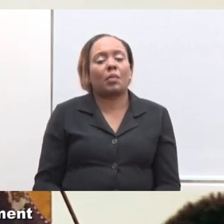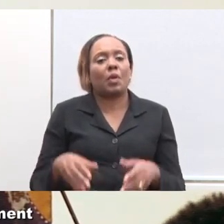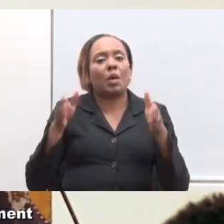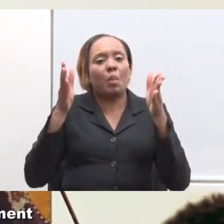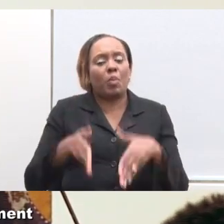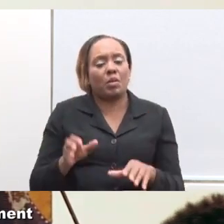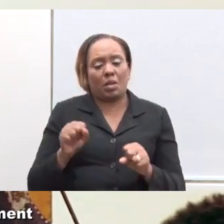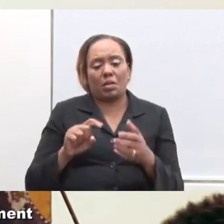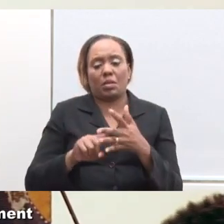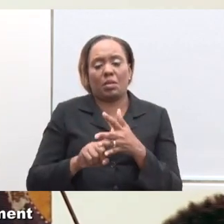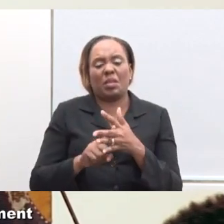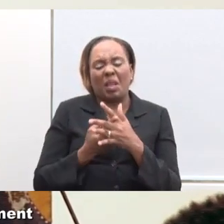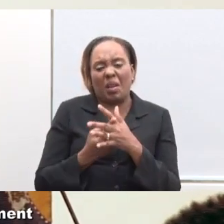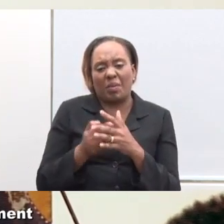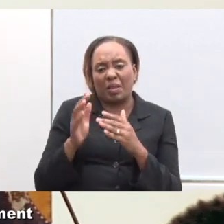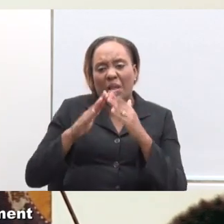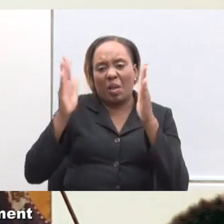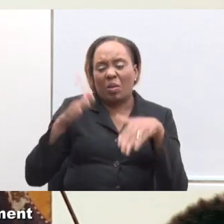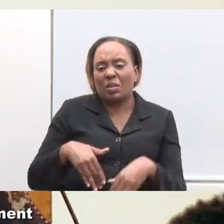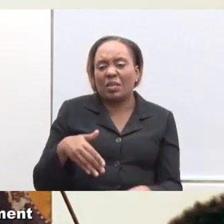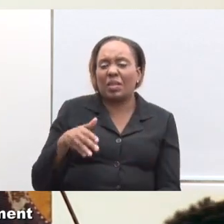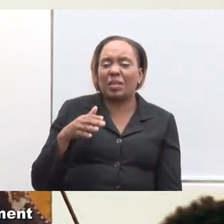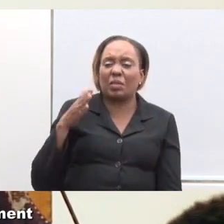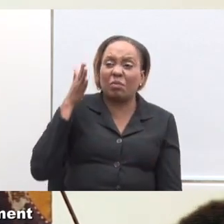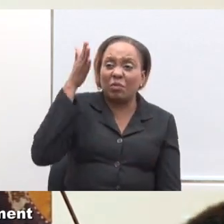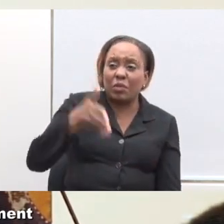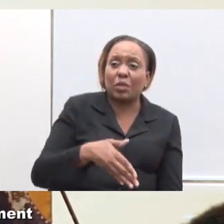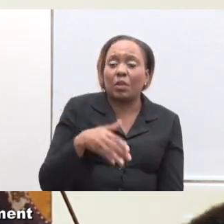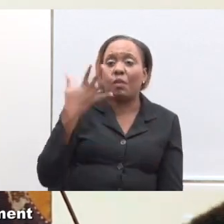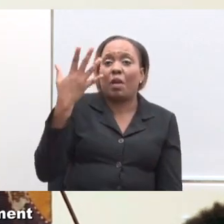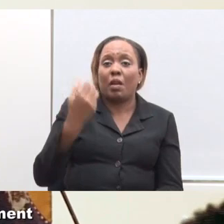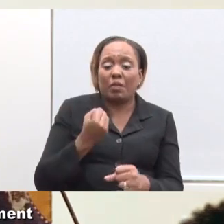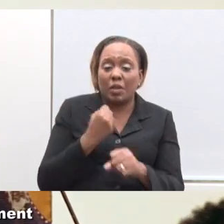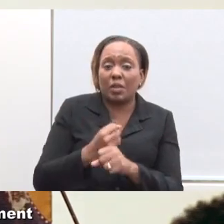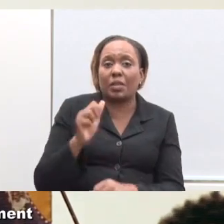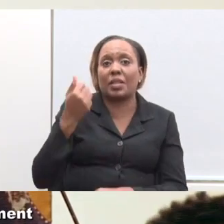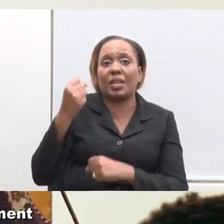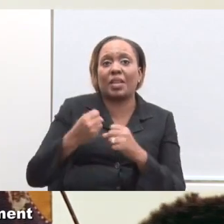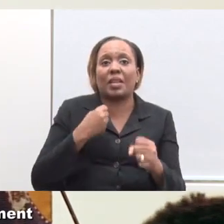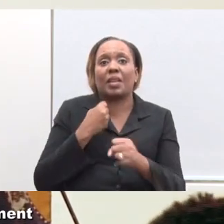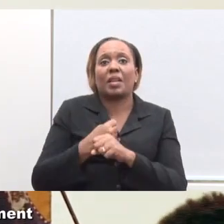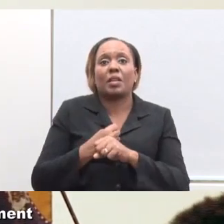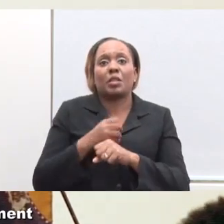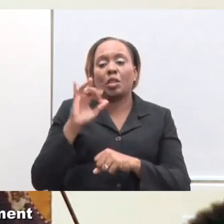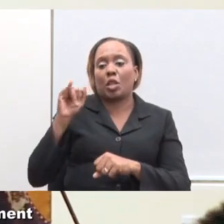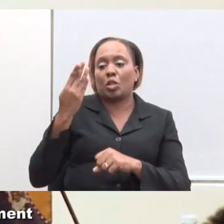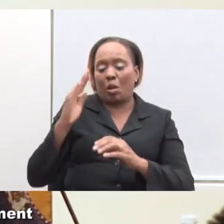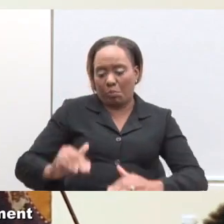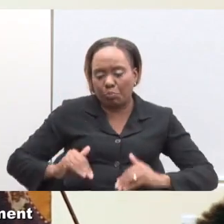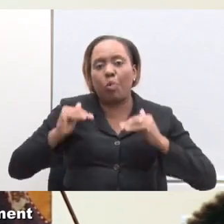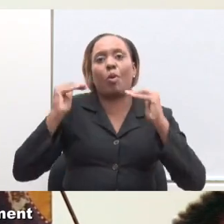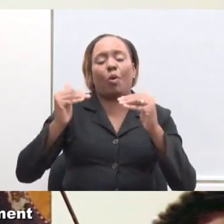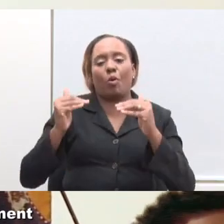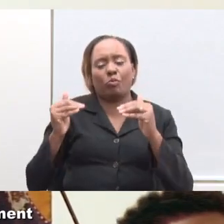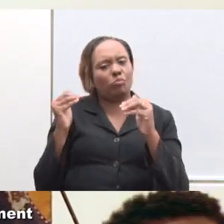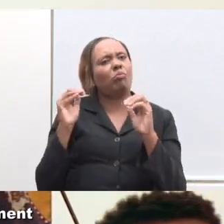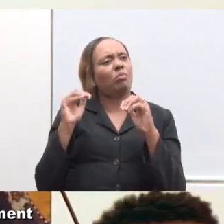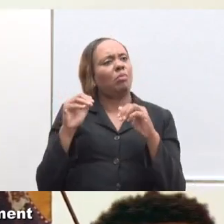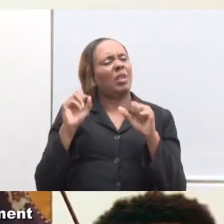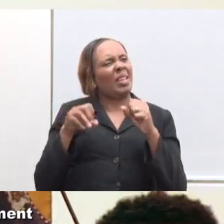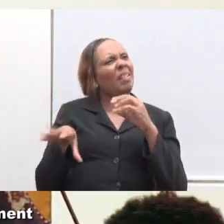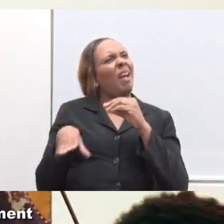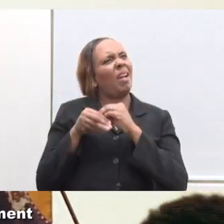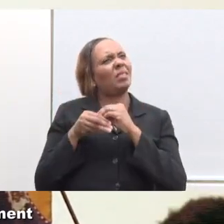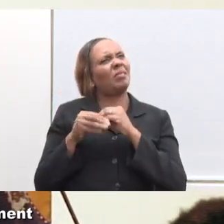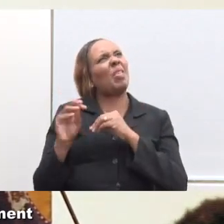in 5 years, 7 years' time, the police constable might be a police sergeant, and then he decides that he can afford to add on a